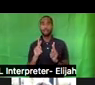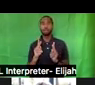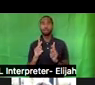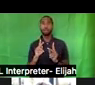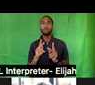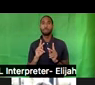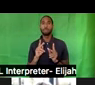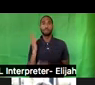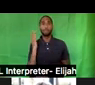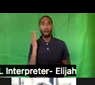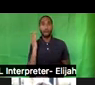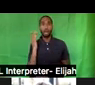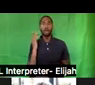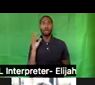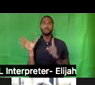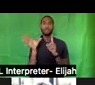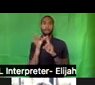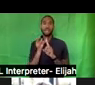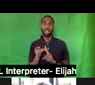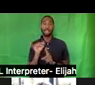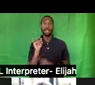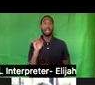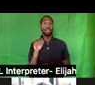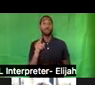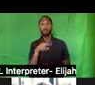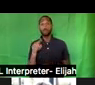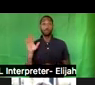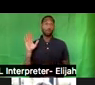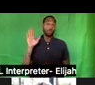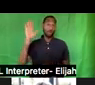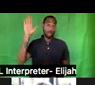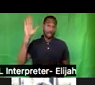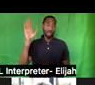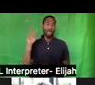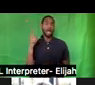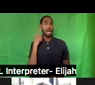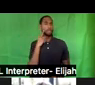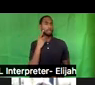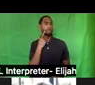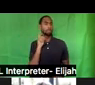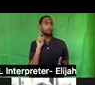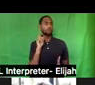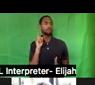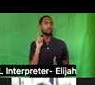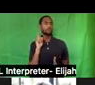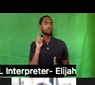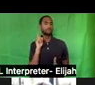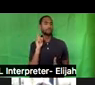too well because of the pinning. So if you can raise your hand, I think that will let me see